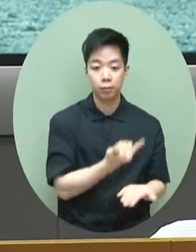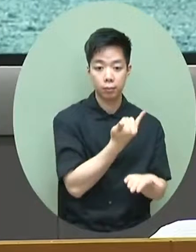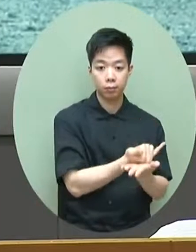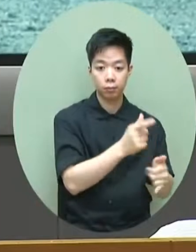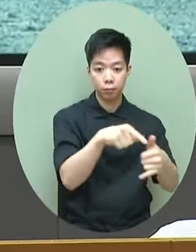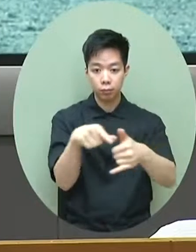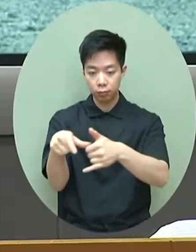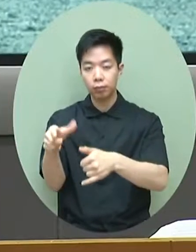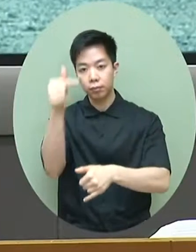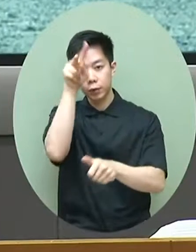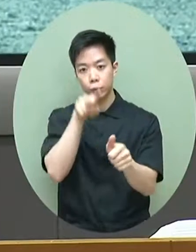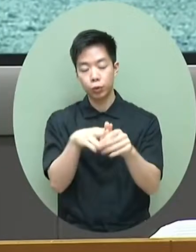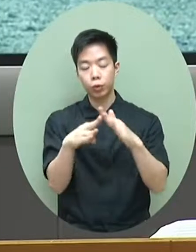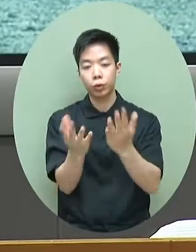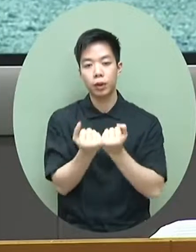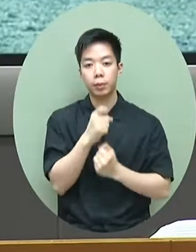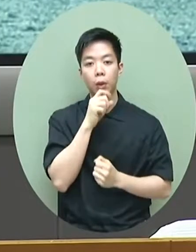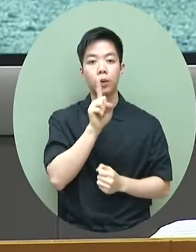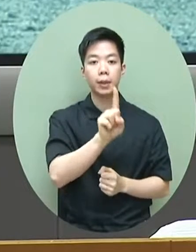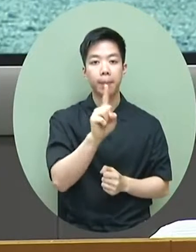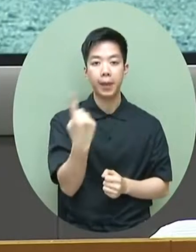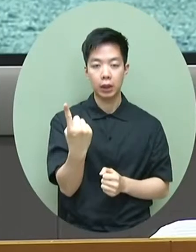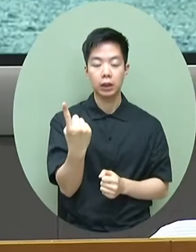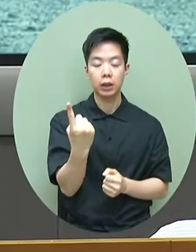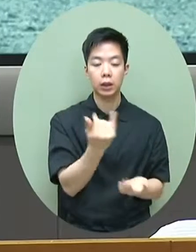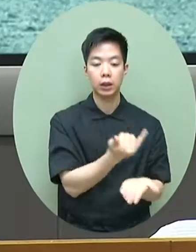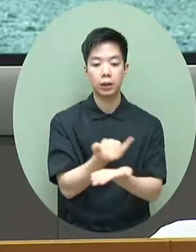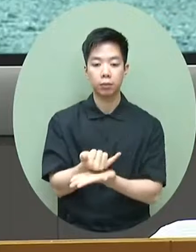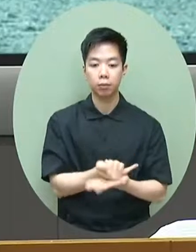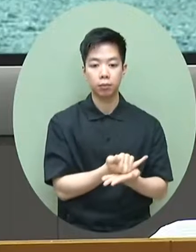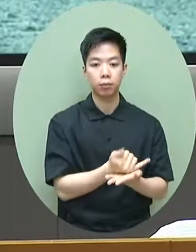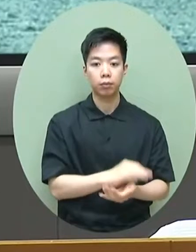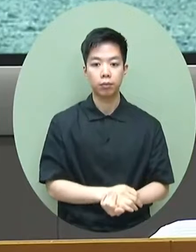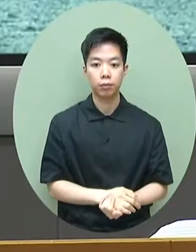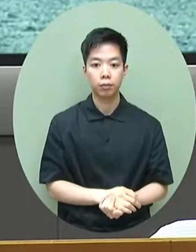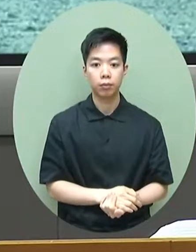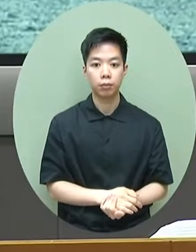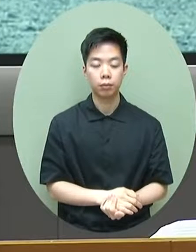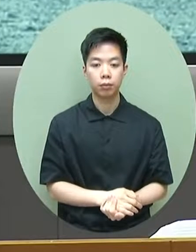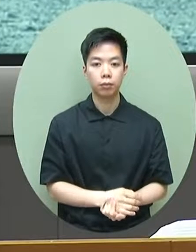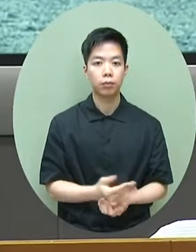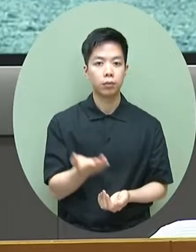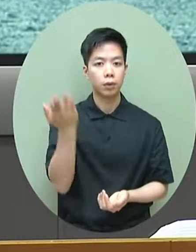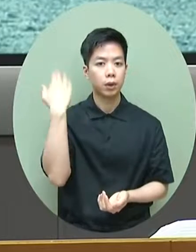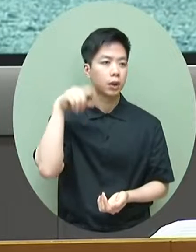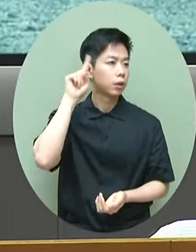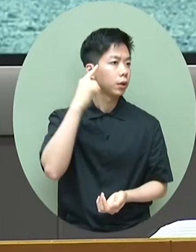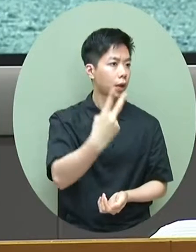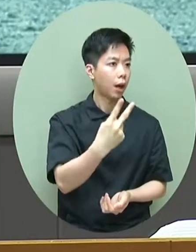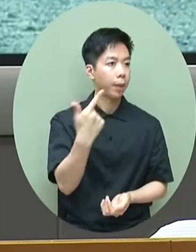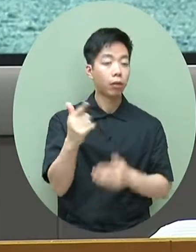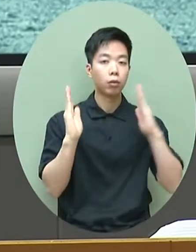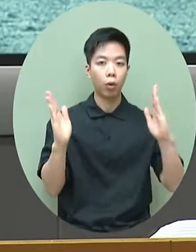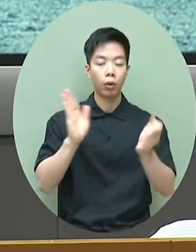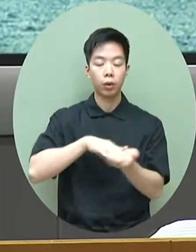the HA has reported 11 more death cases. which